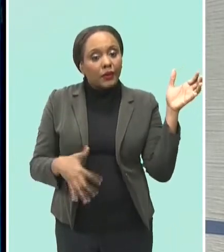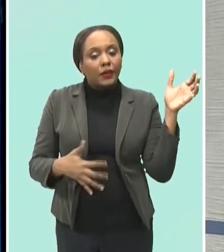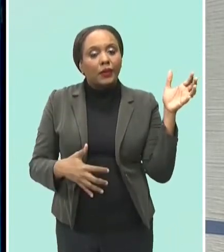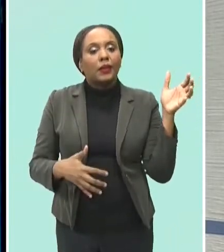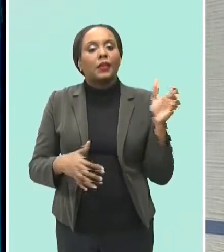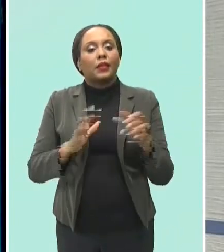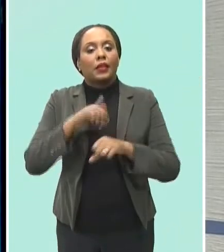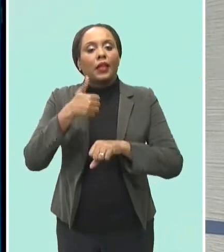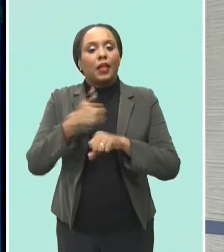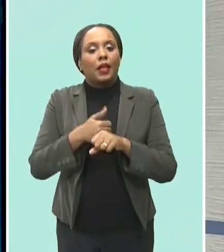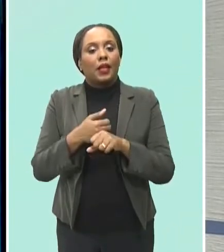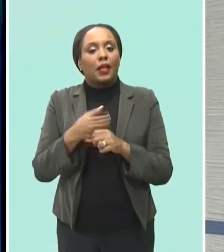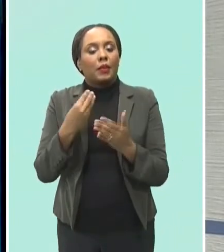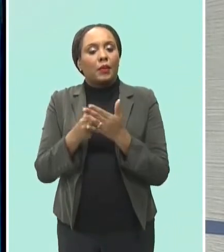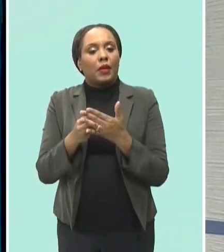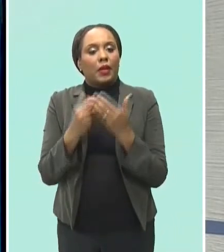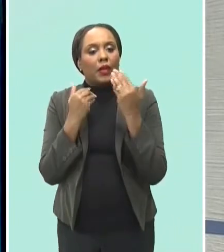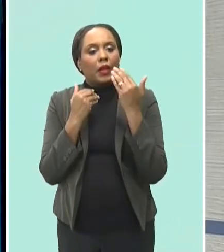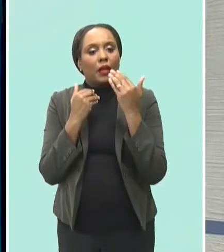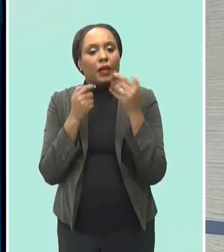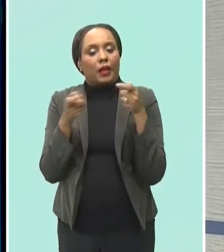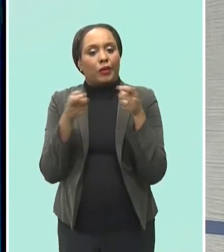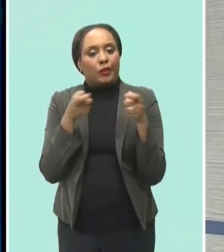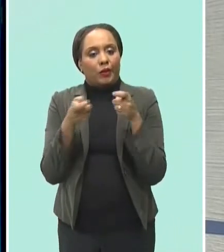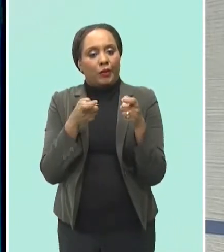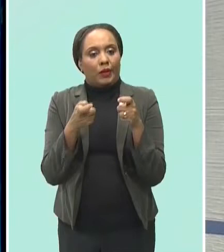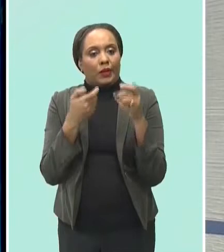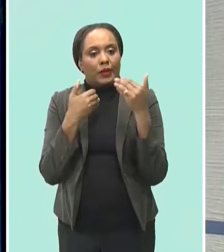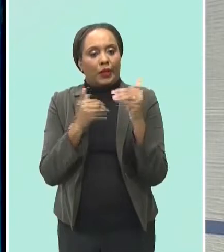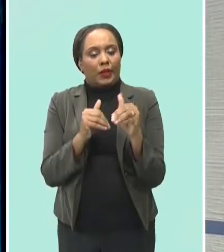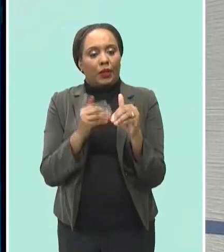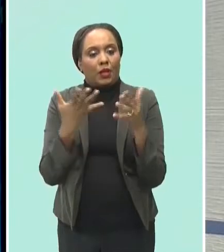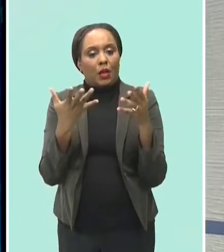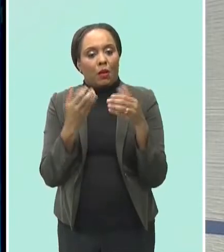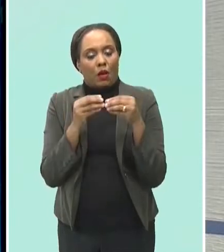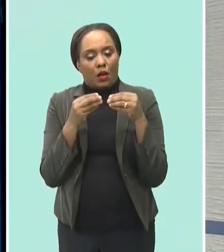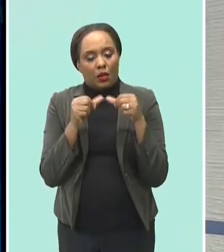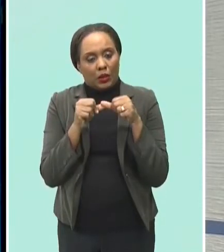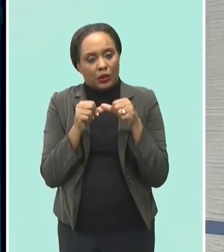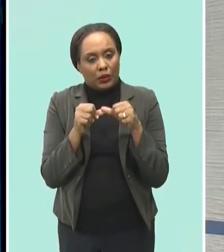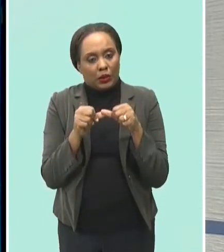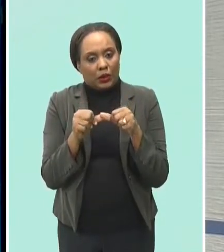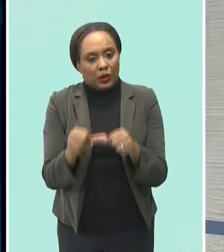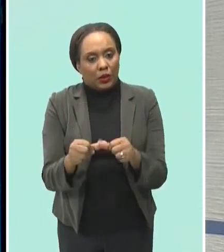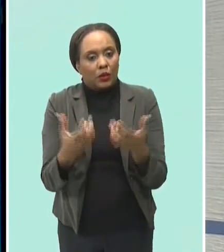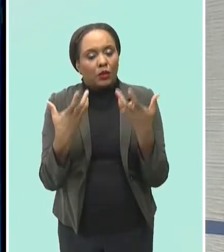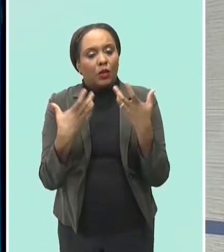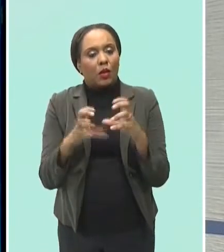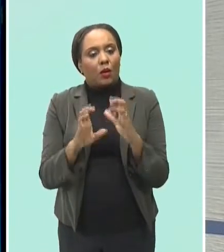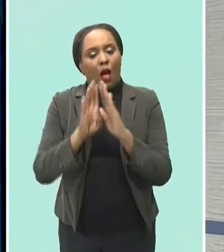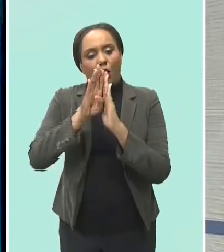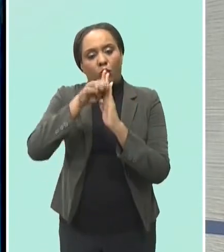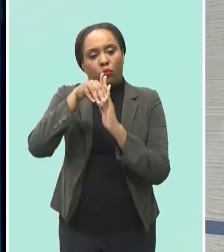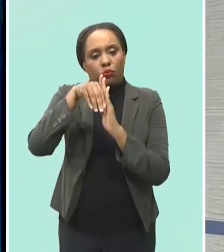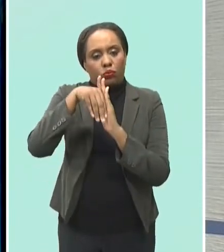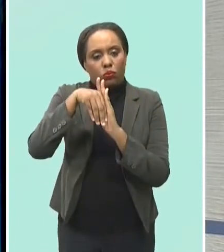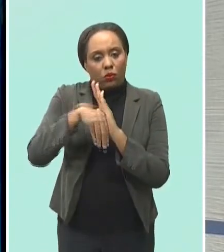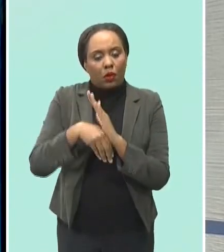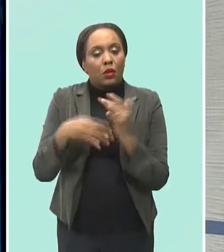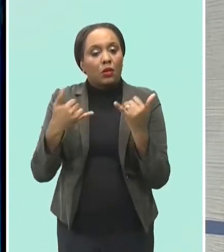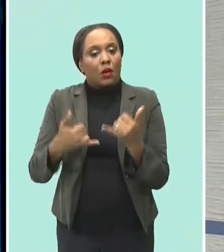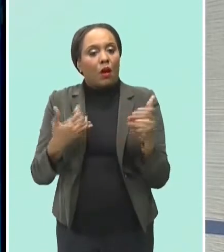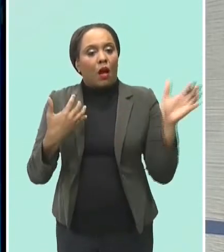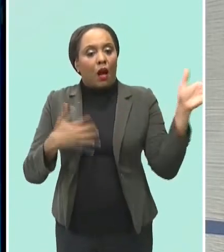has imposed currency controls in an attempt to stabilize its markets and prevent the country from sliding further into